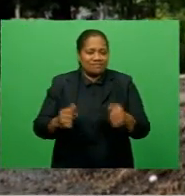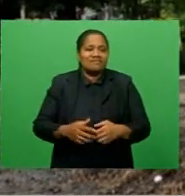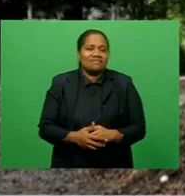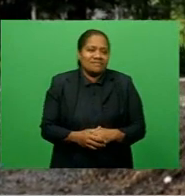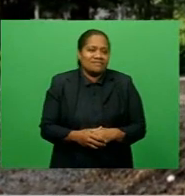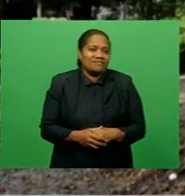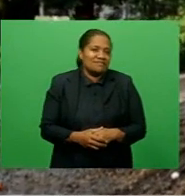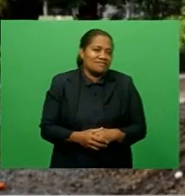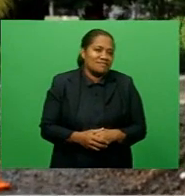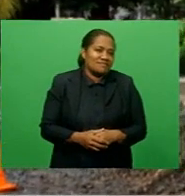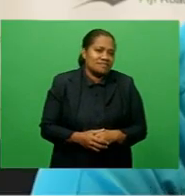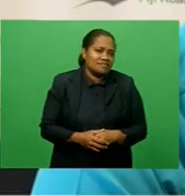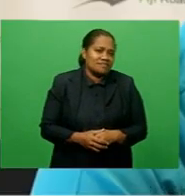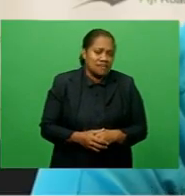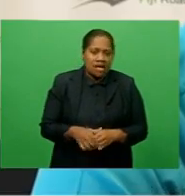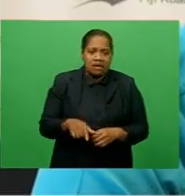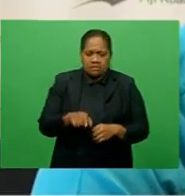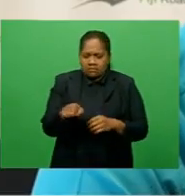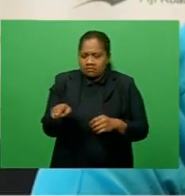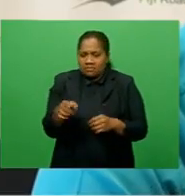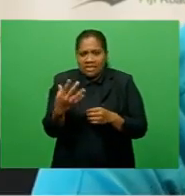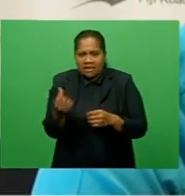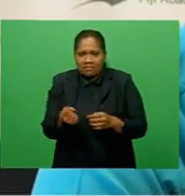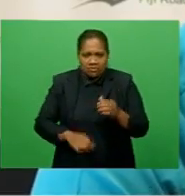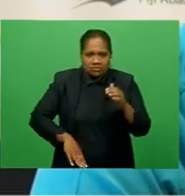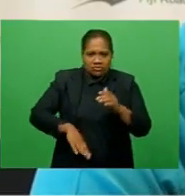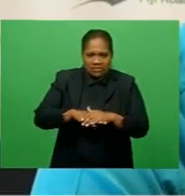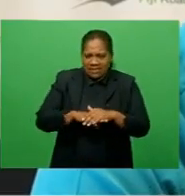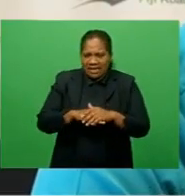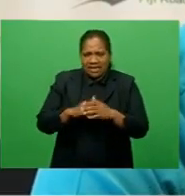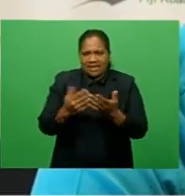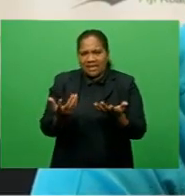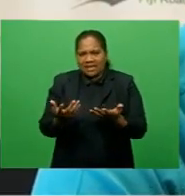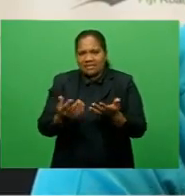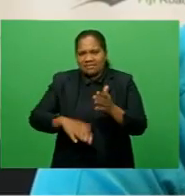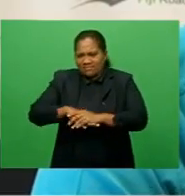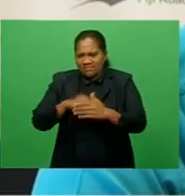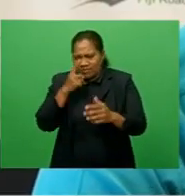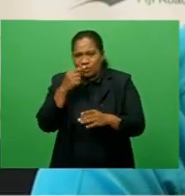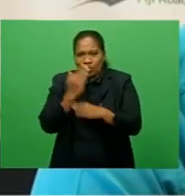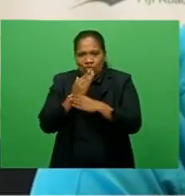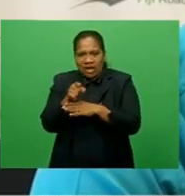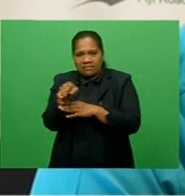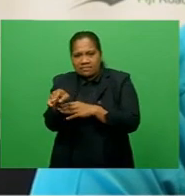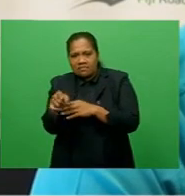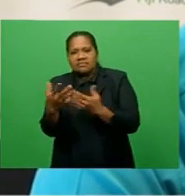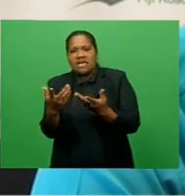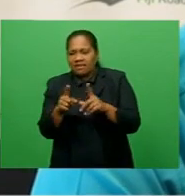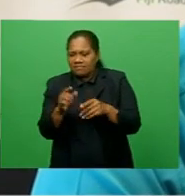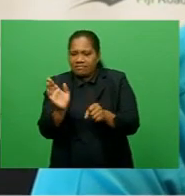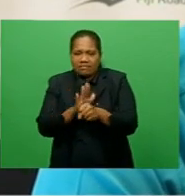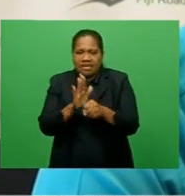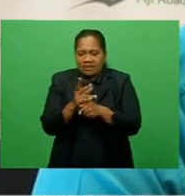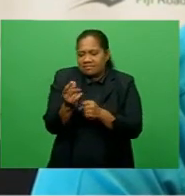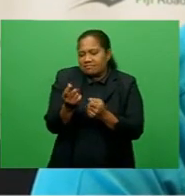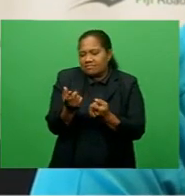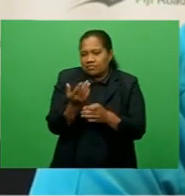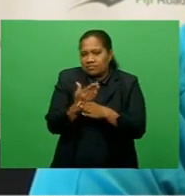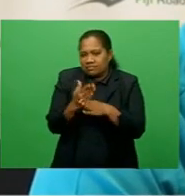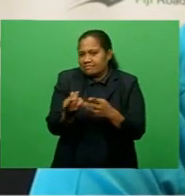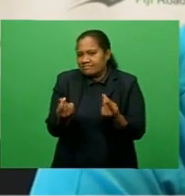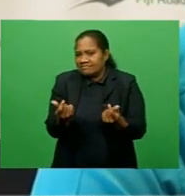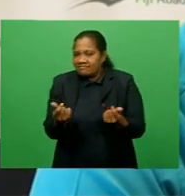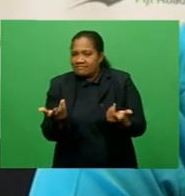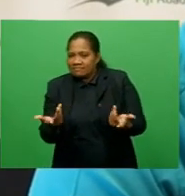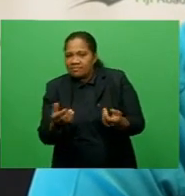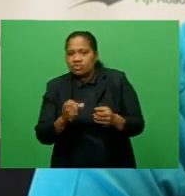own fully kitted crew, so that makes our life easier. And I believe Fair Deal is also